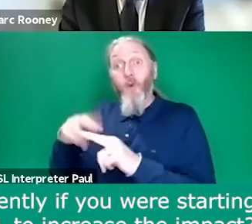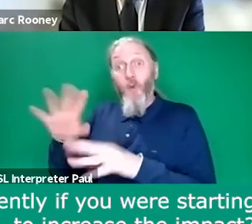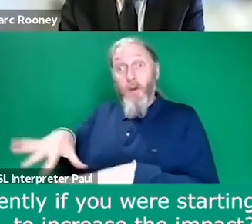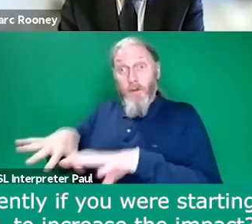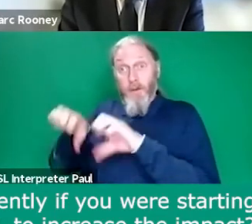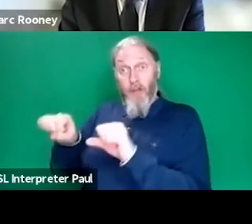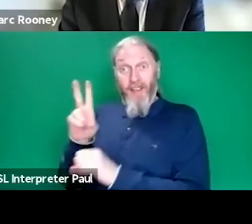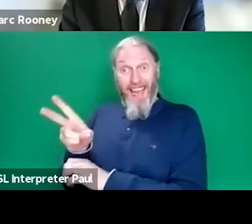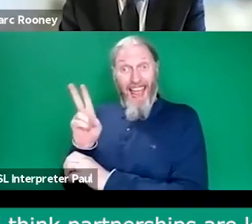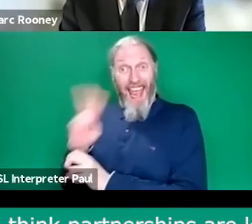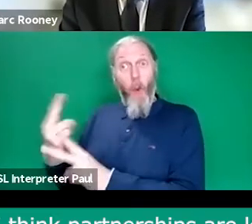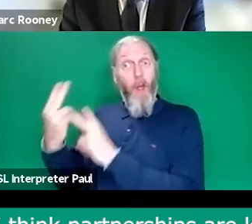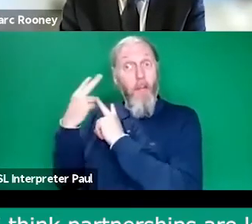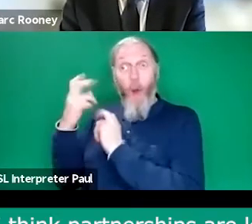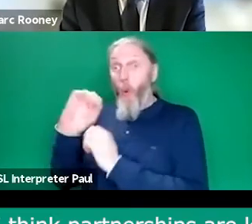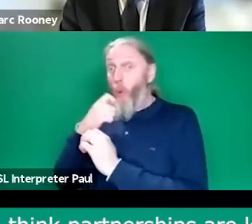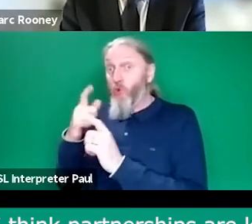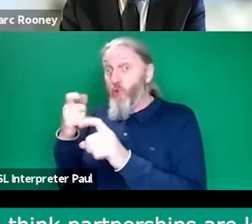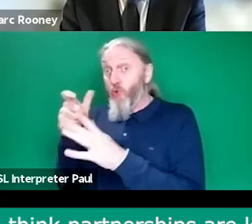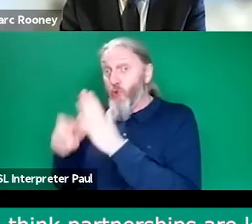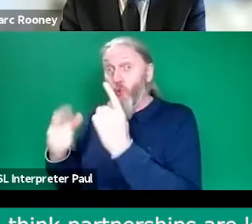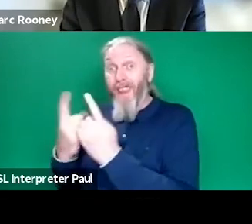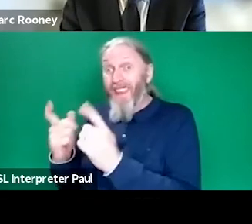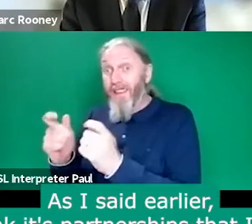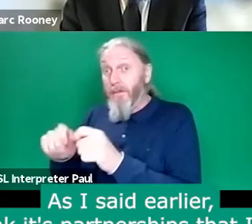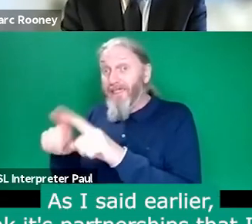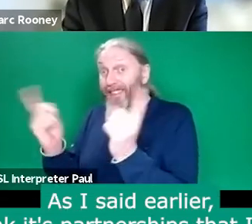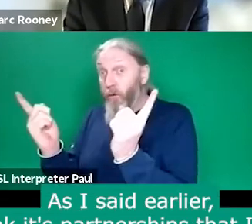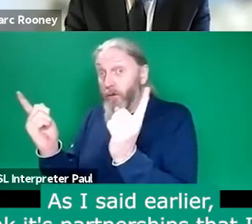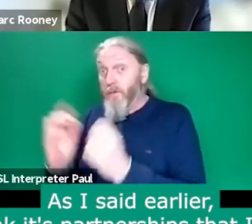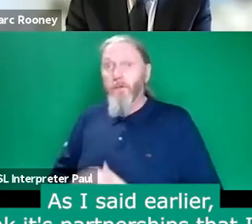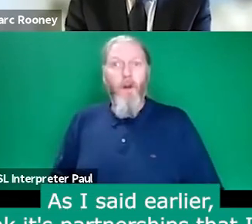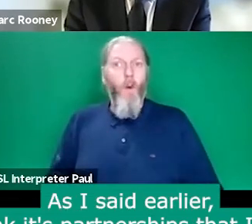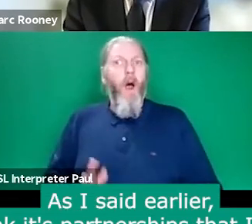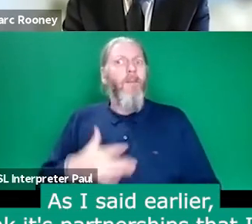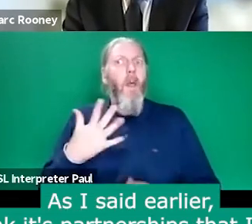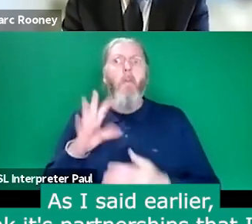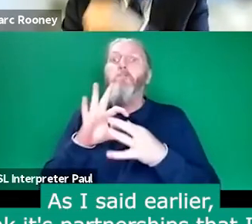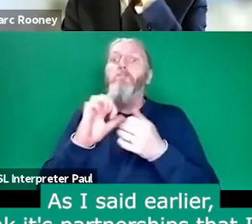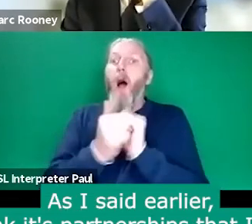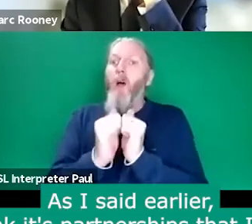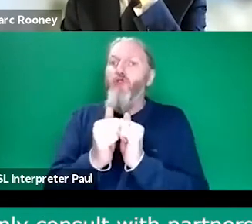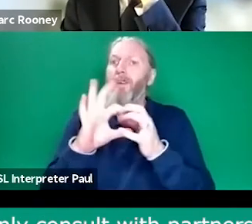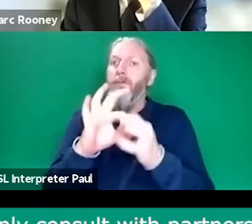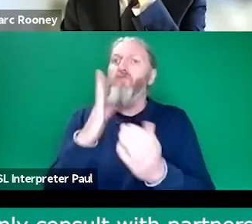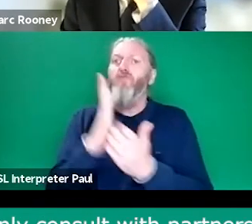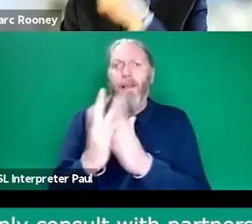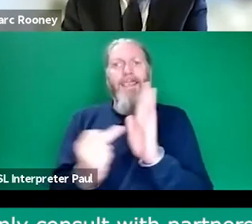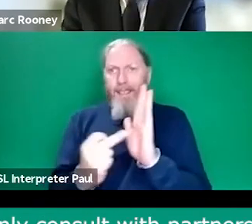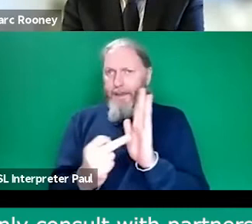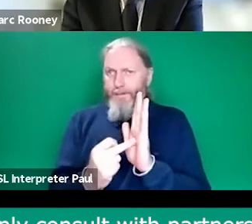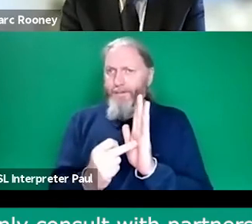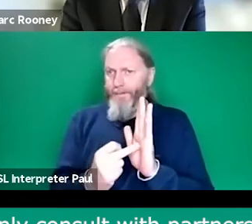increase the impact? I think partnerships are key. As I said earlier, I think it's partnerships that I would